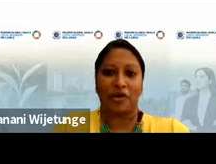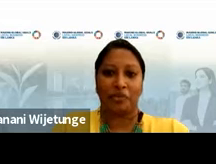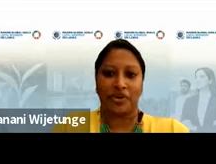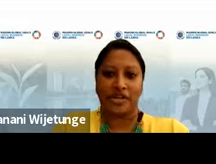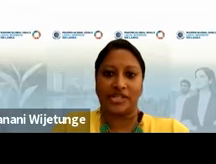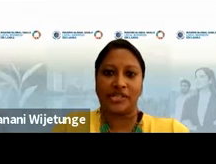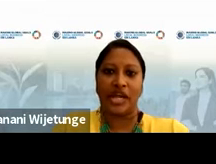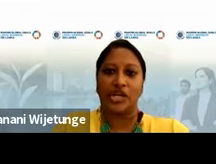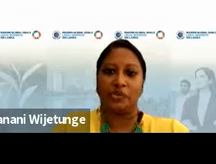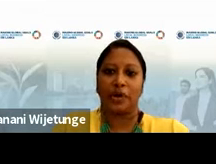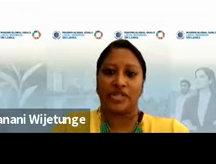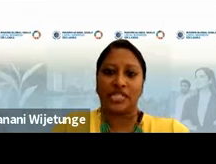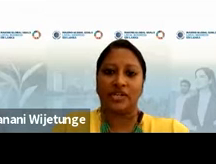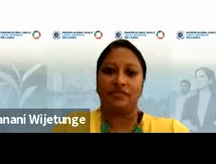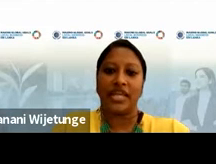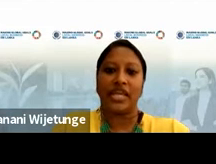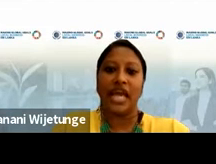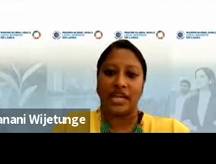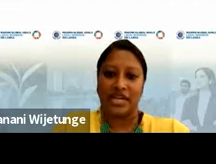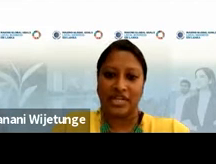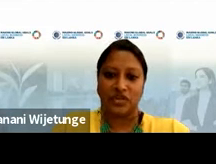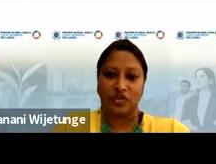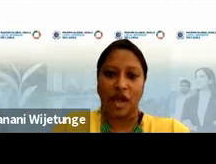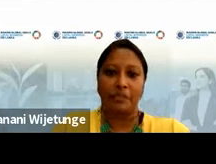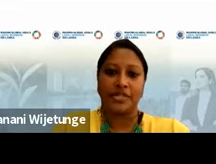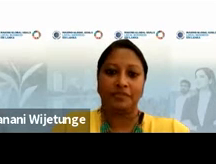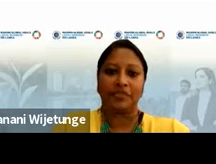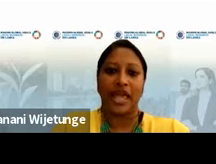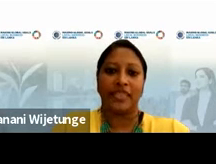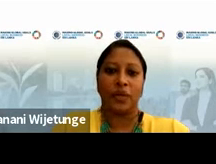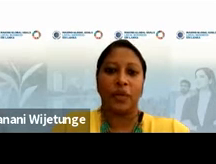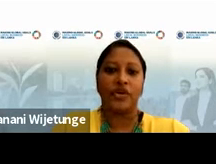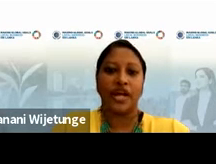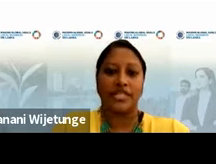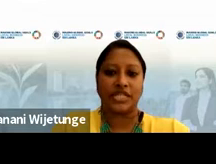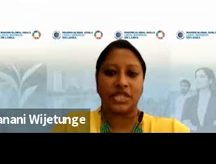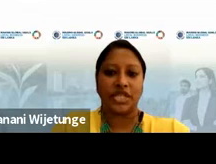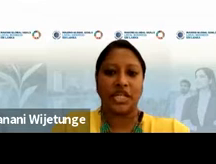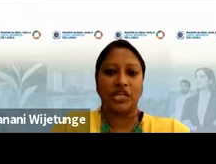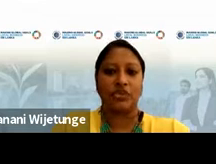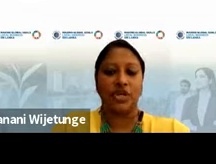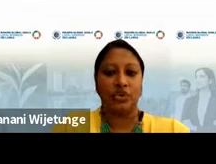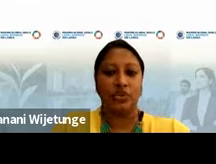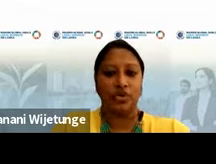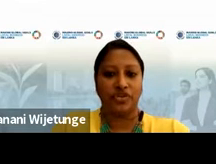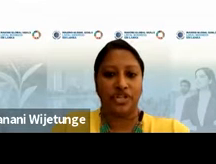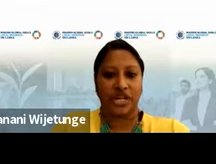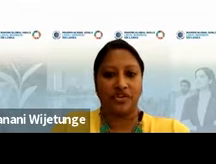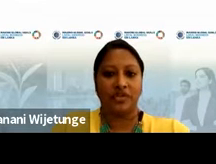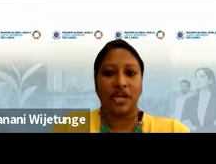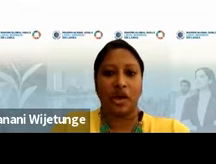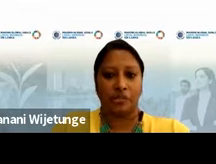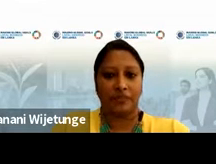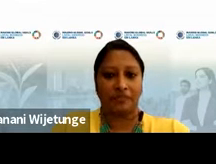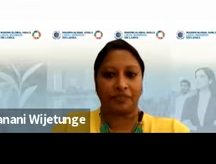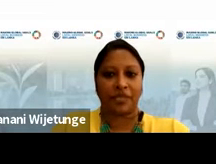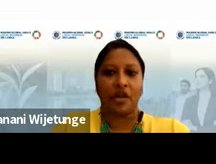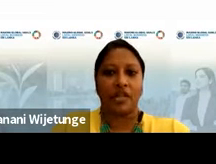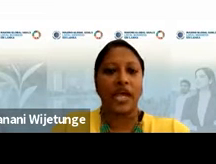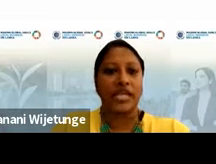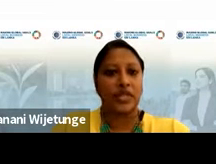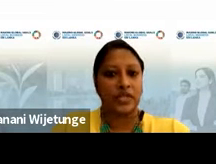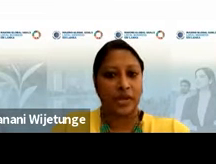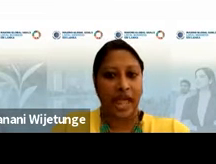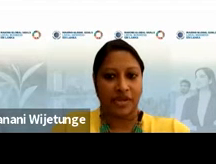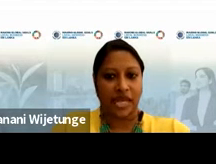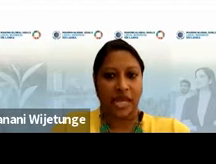empower entrepreneurs to positively disrupt the old transition into a new regenerative economy.